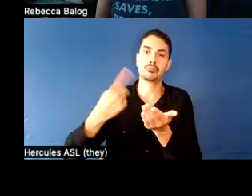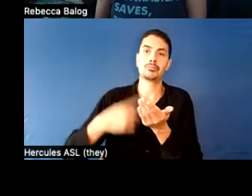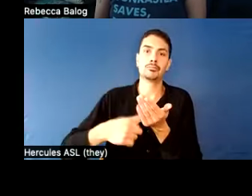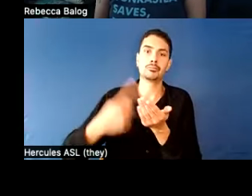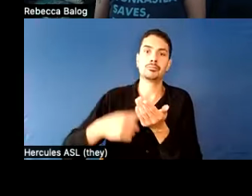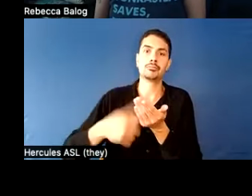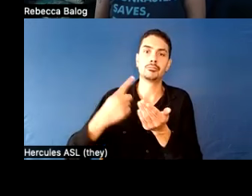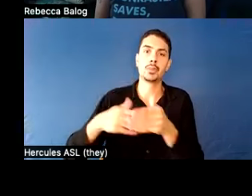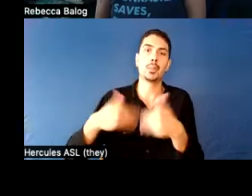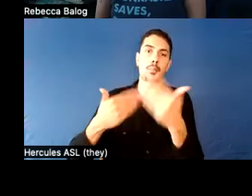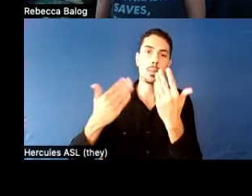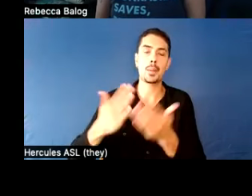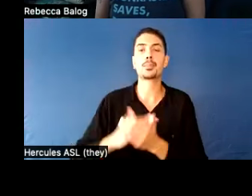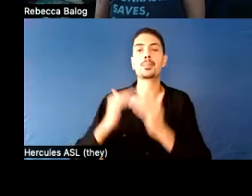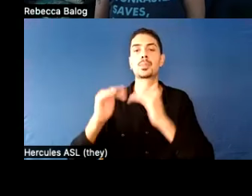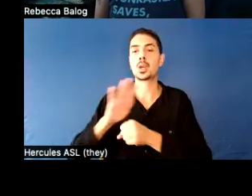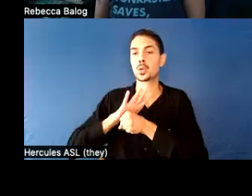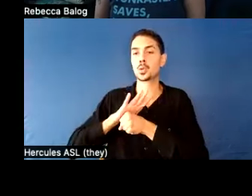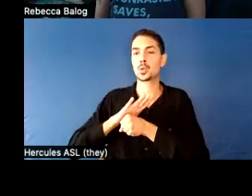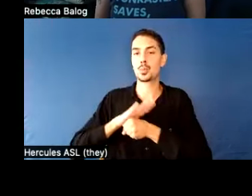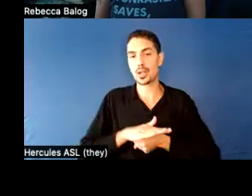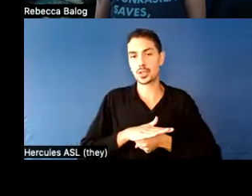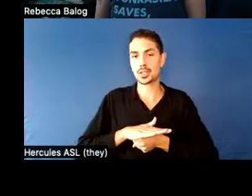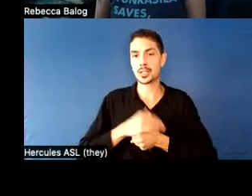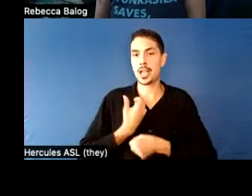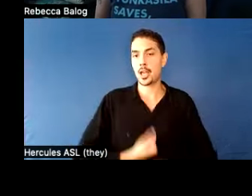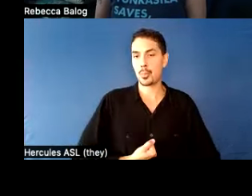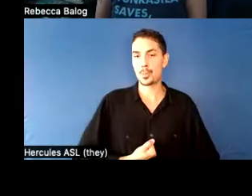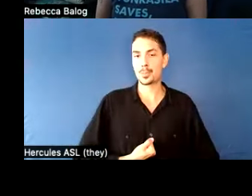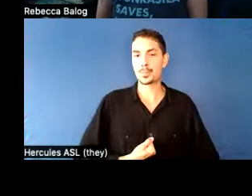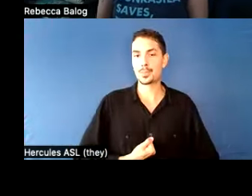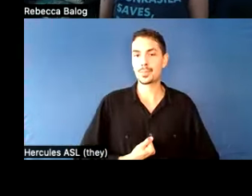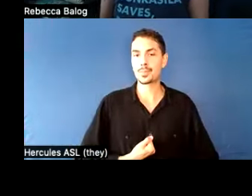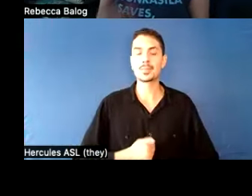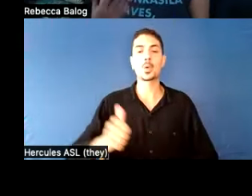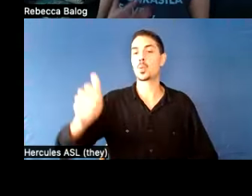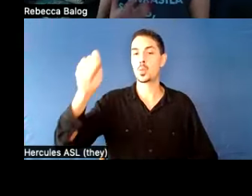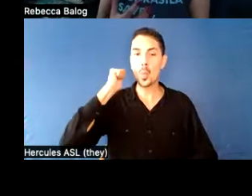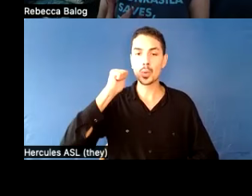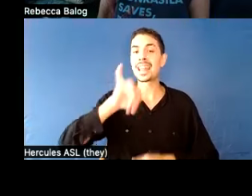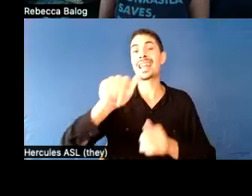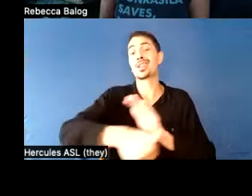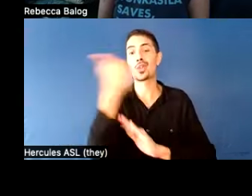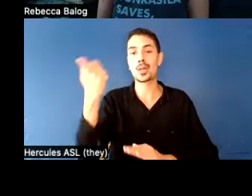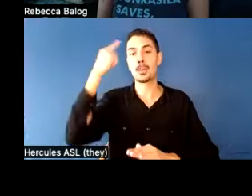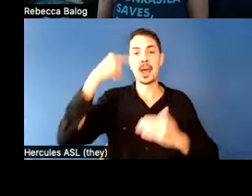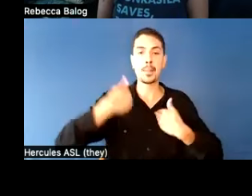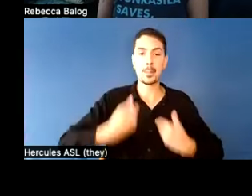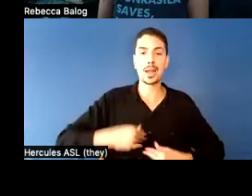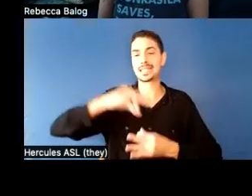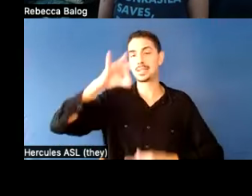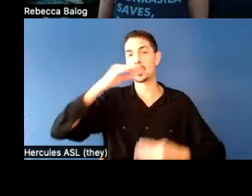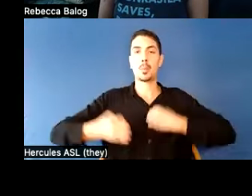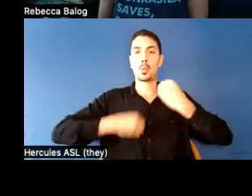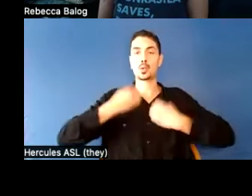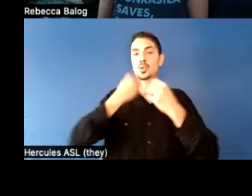Suppression, people can refuse to discuss. That's another mind, body, spirit, and emotional safety mechanism that we honor that.